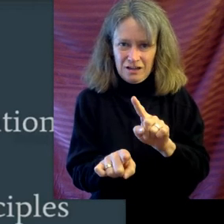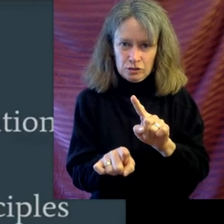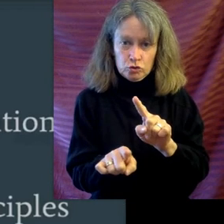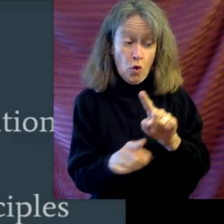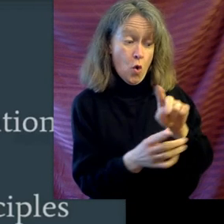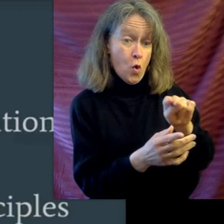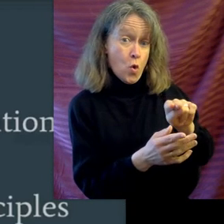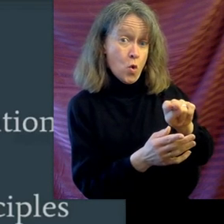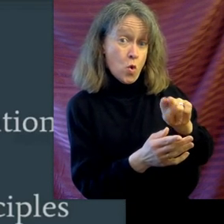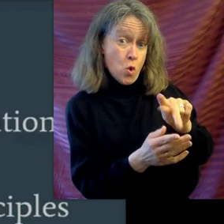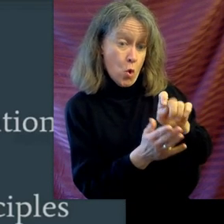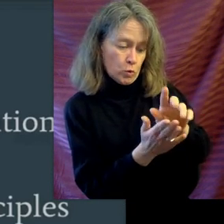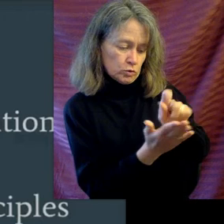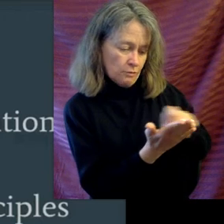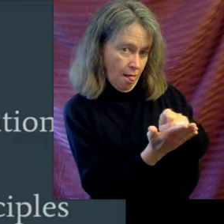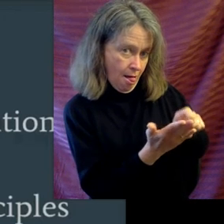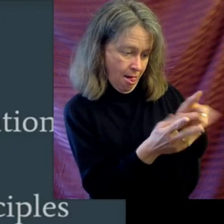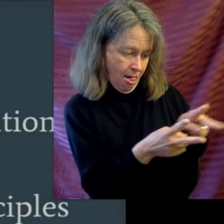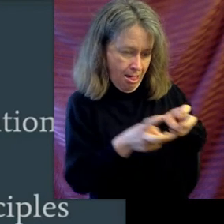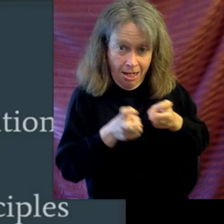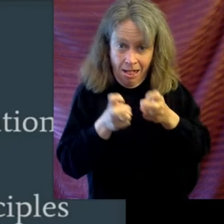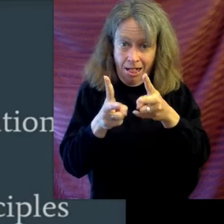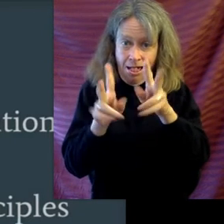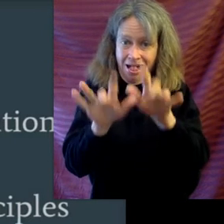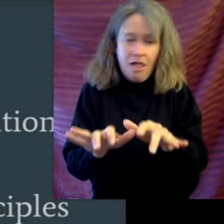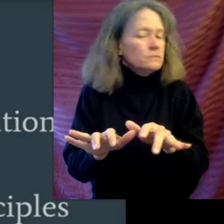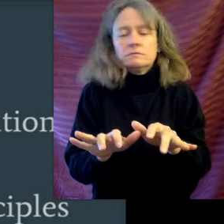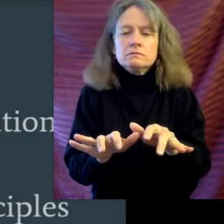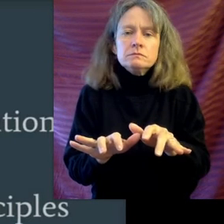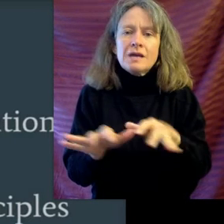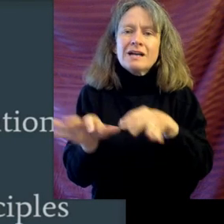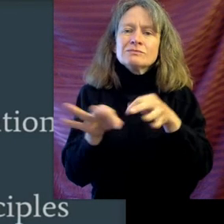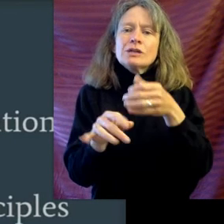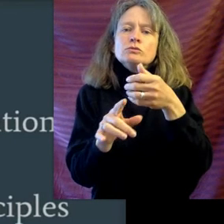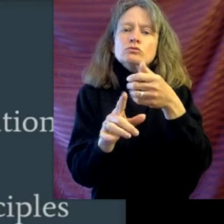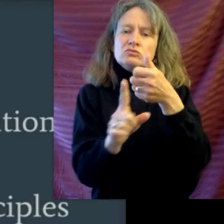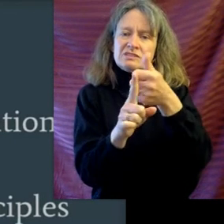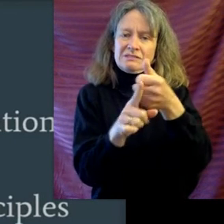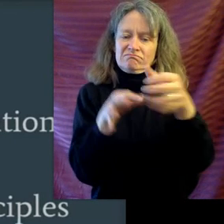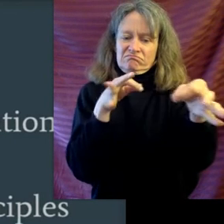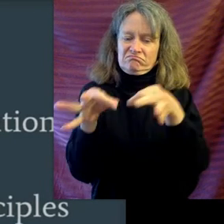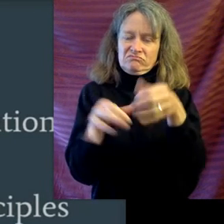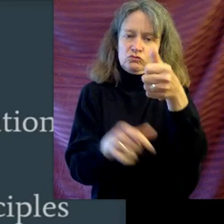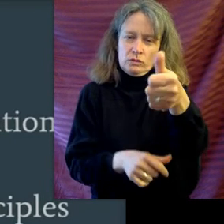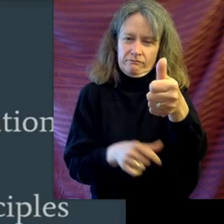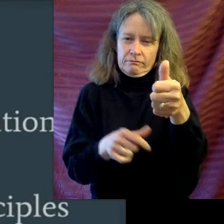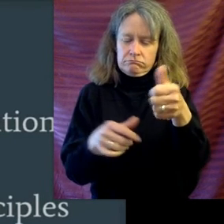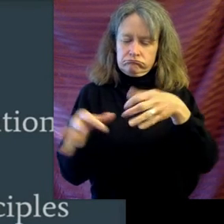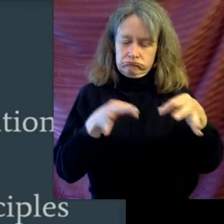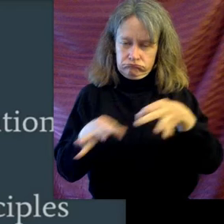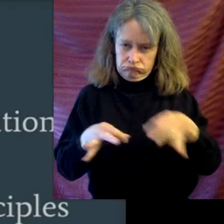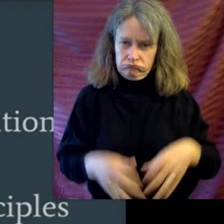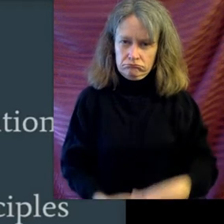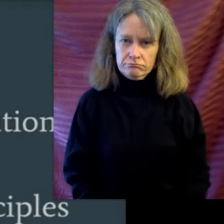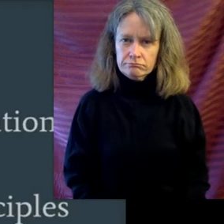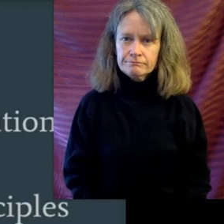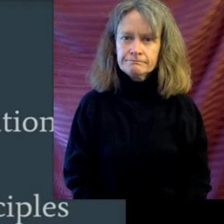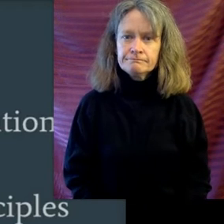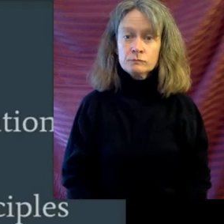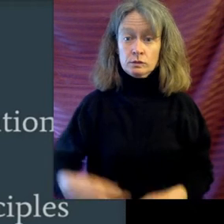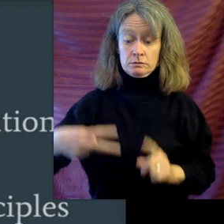notebook from notes. 2, you're going to choose an organism and